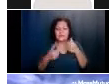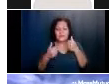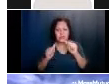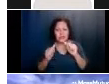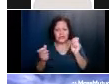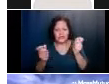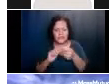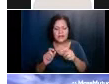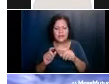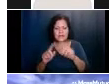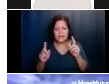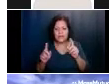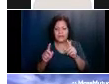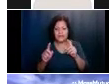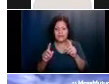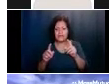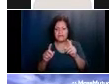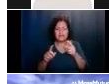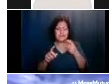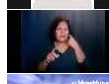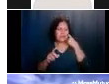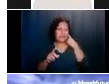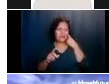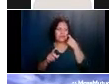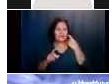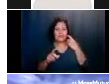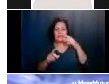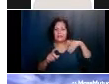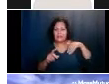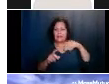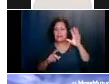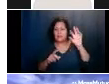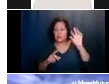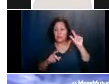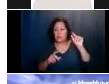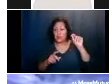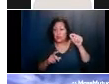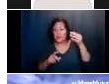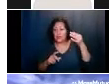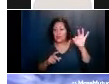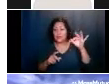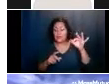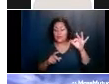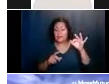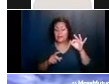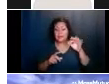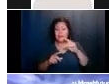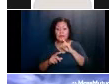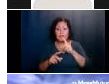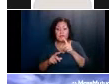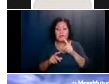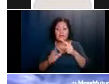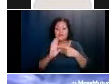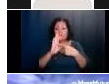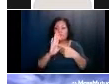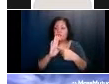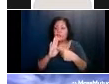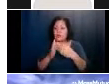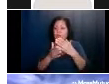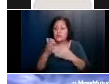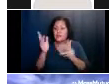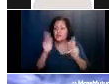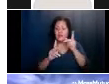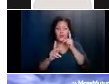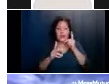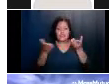event just late last year that highlighted some individuals that had served in the military